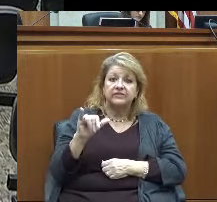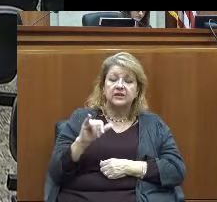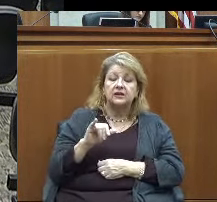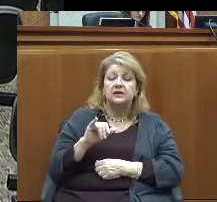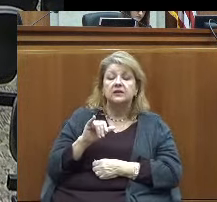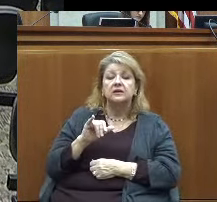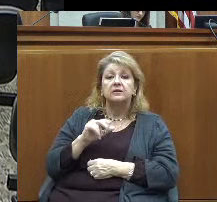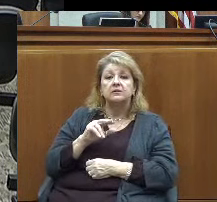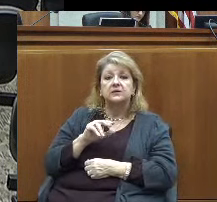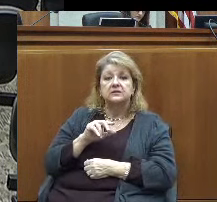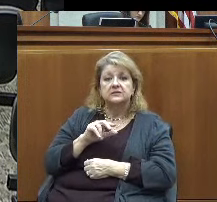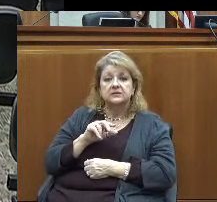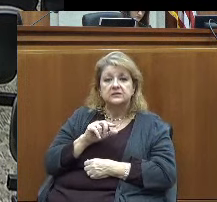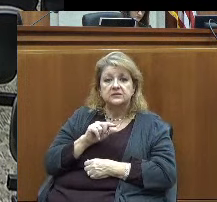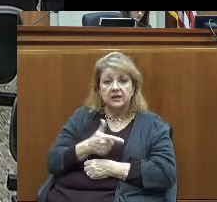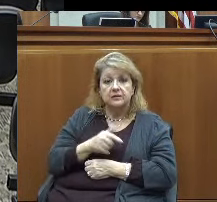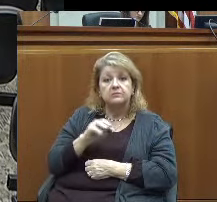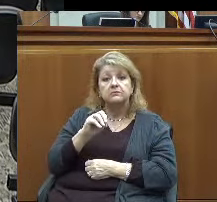Second, Mr. Miller?